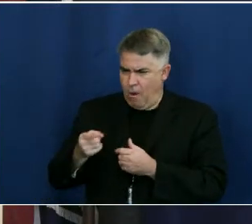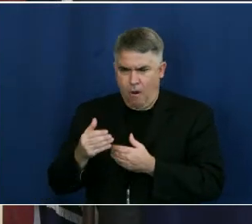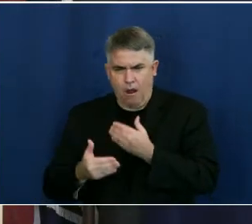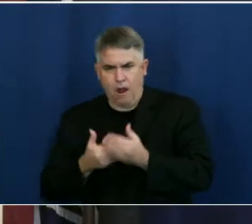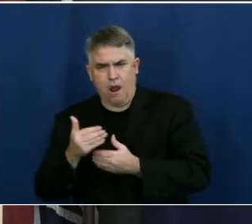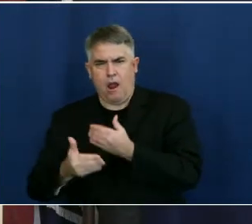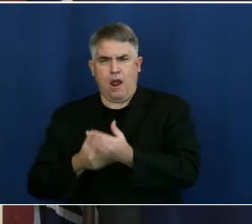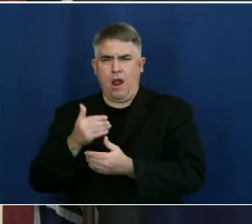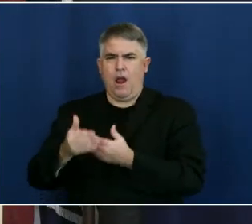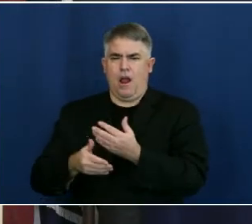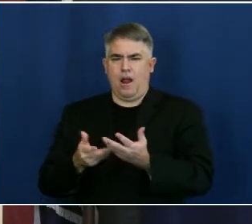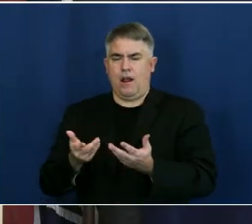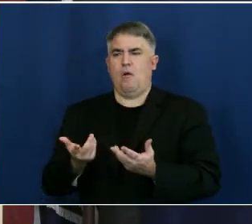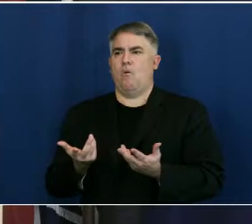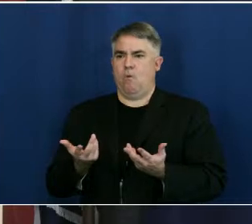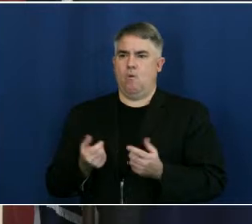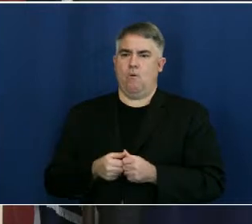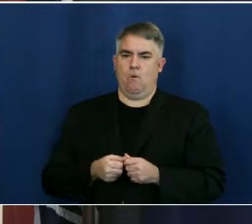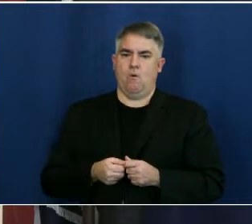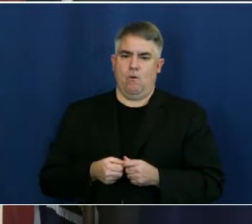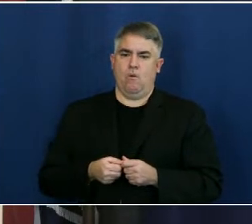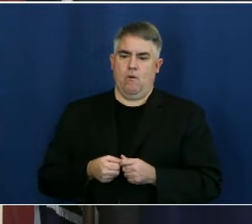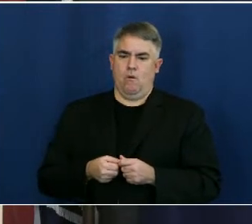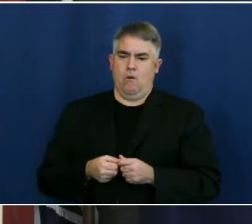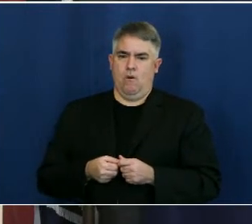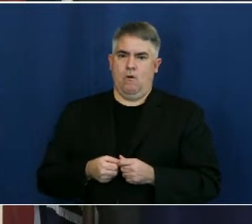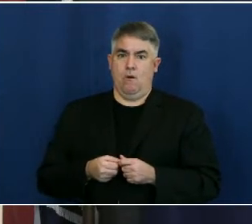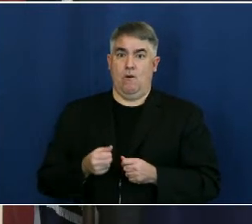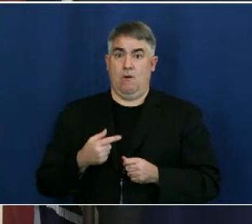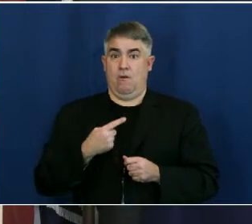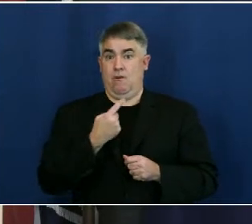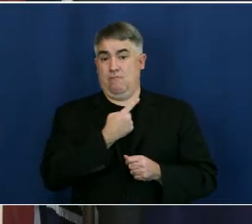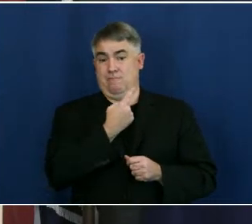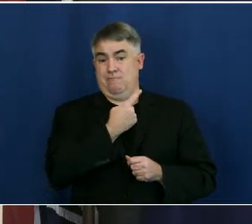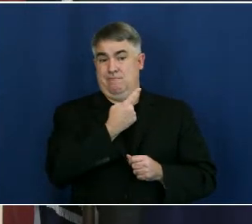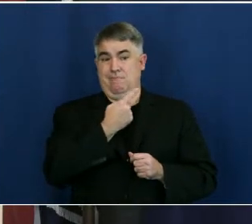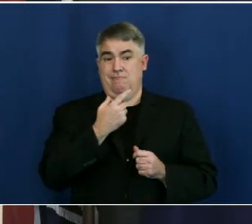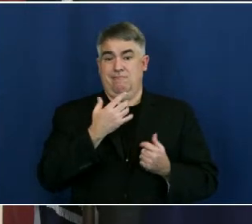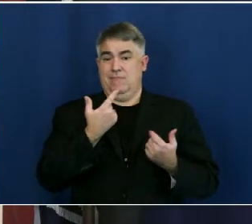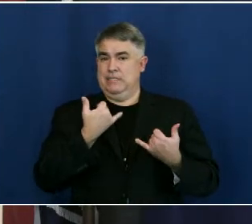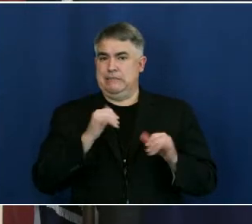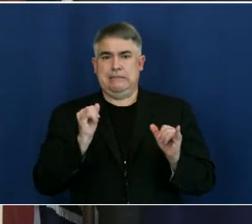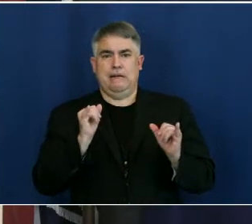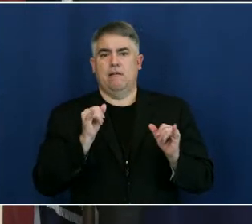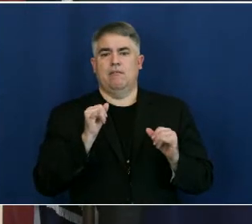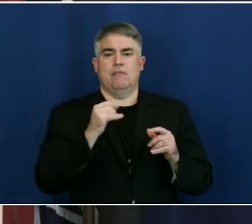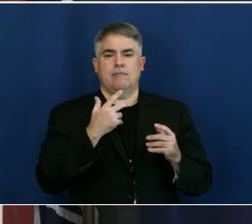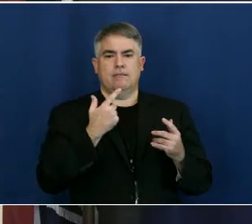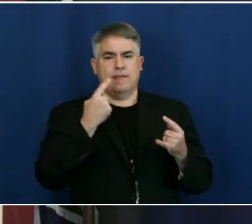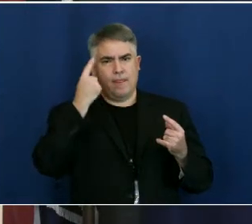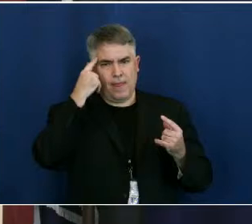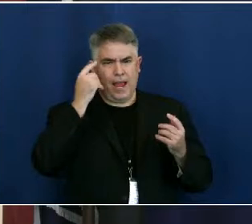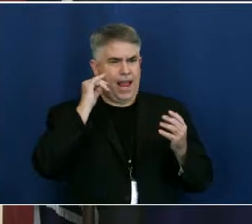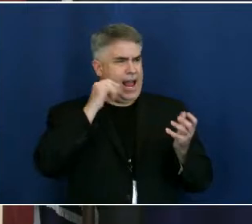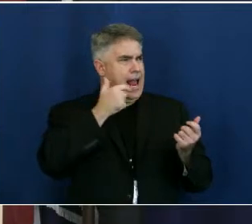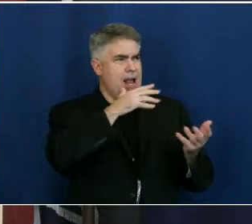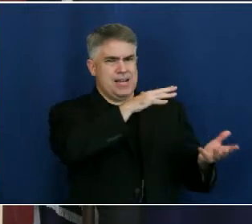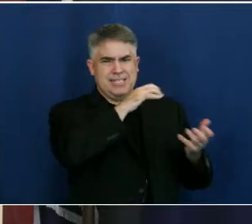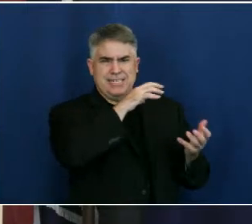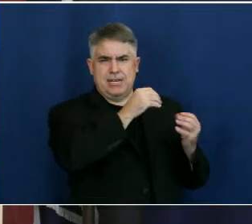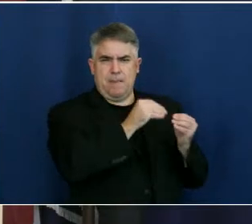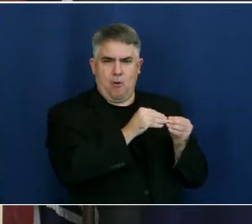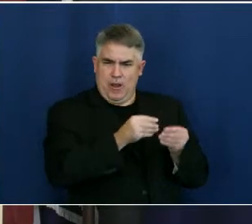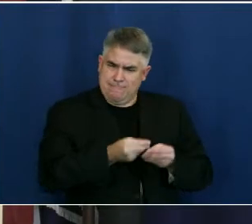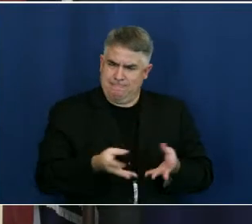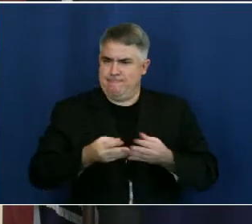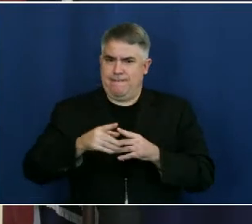various aspects of vaccine distribution. They are still working to come up with the general approach on distribution, but conveyed that they would